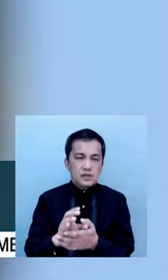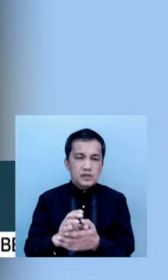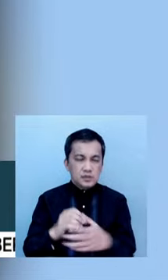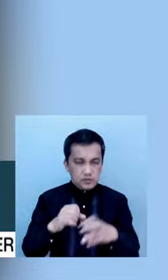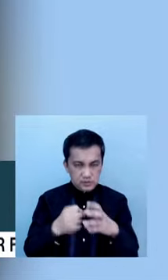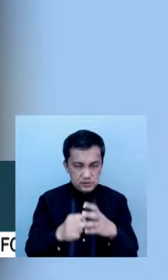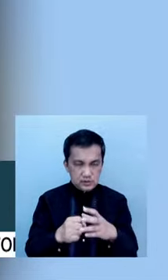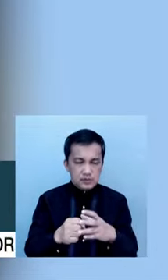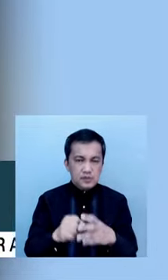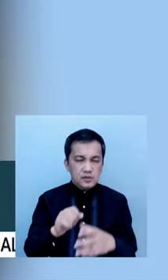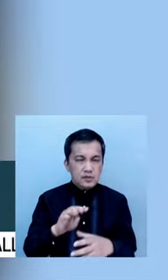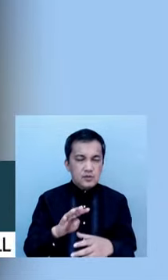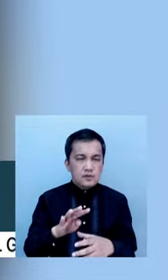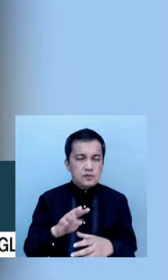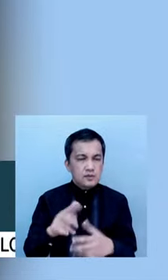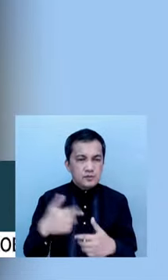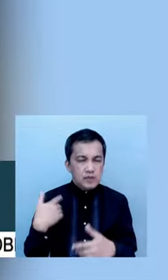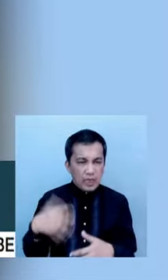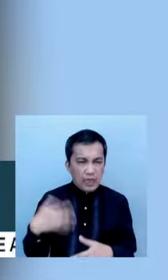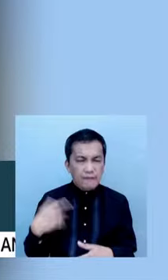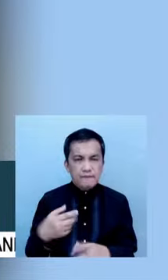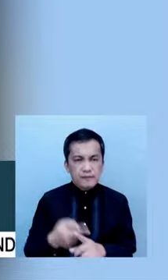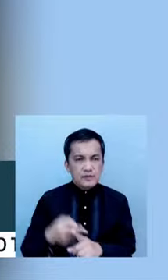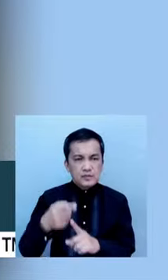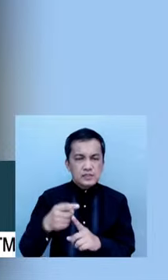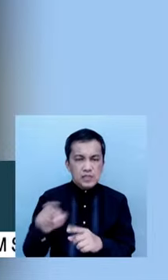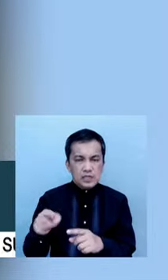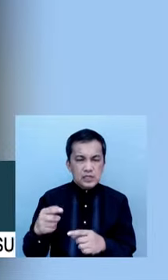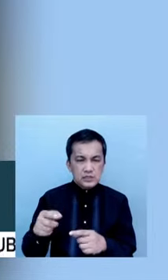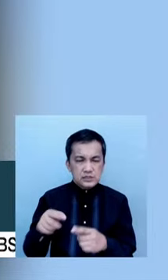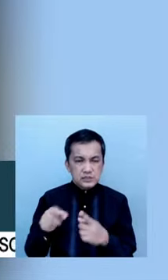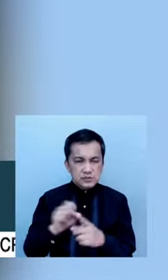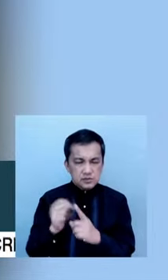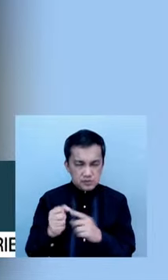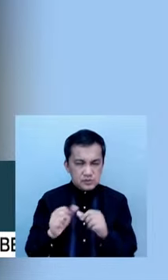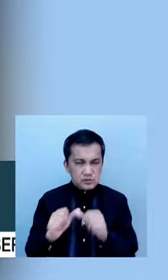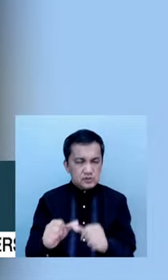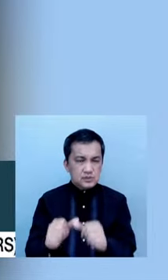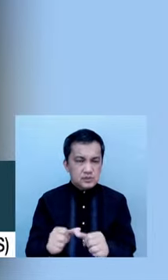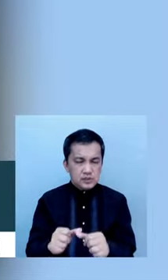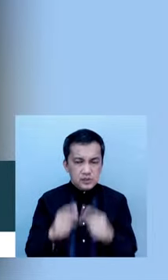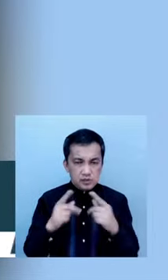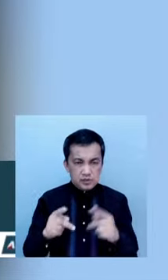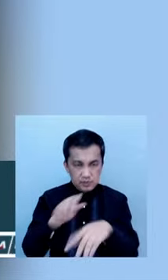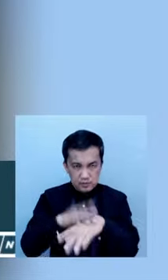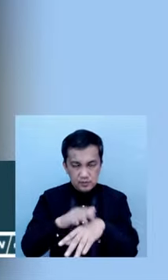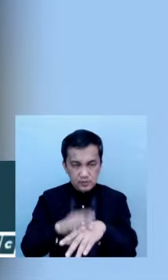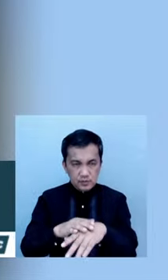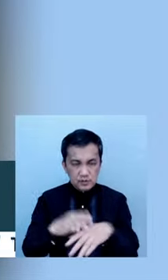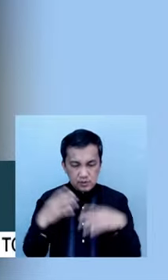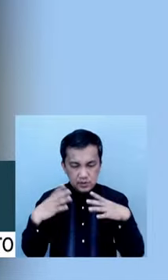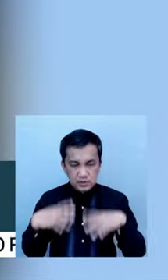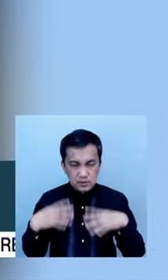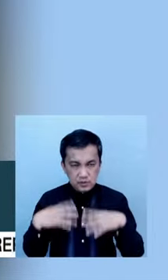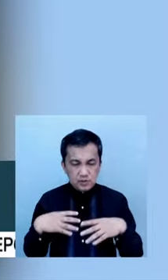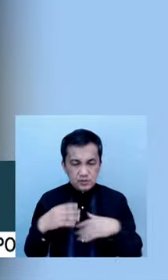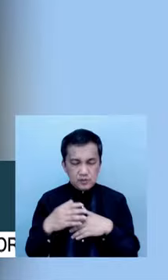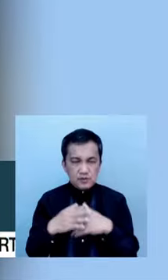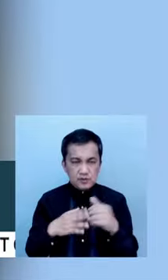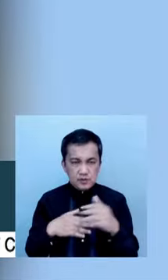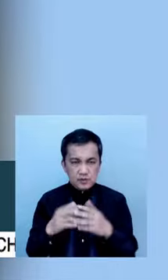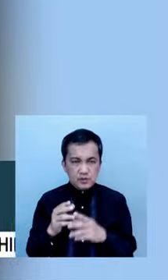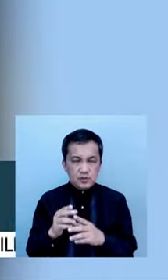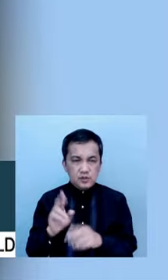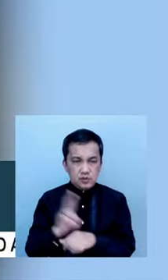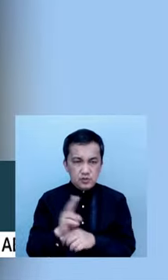Heat stroke is probable if exposure to such conditions is continued. The public is reminded to wear comfortable clothing, use umbrella or other